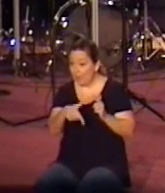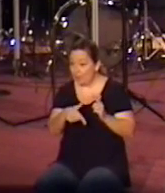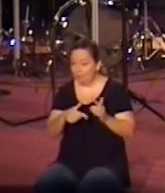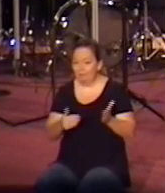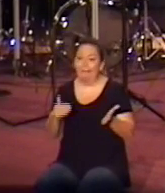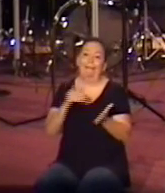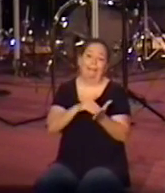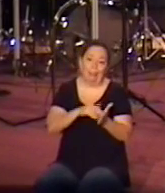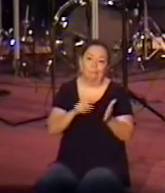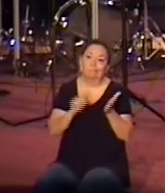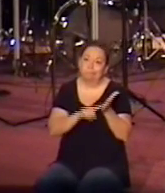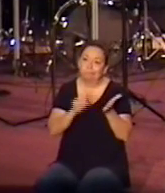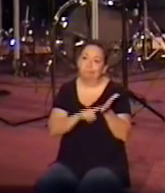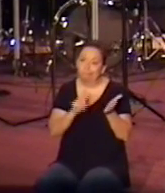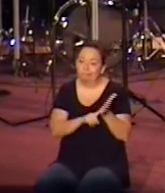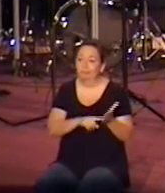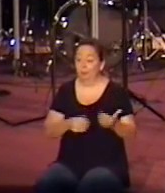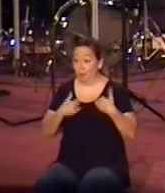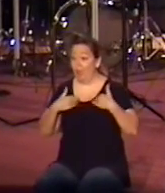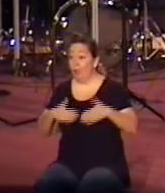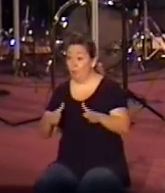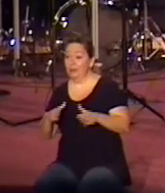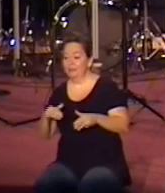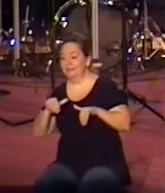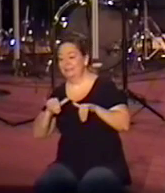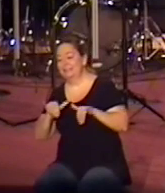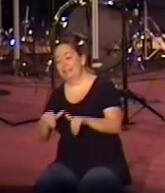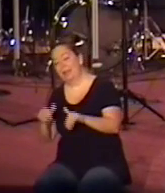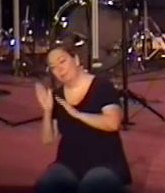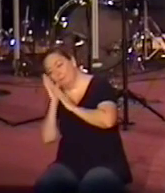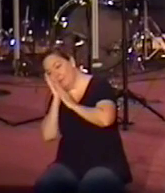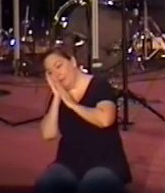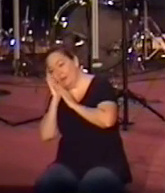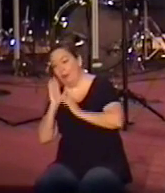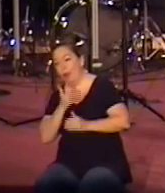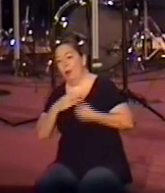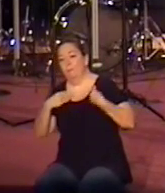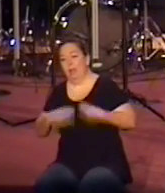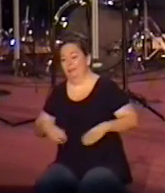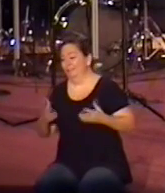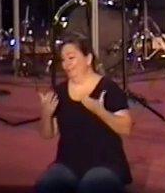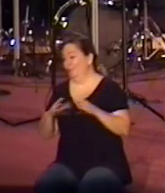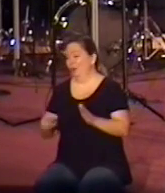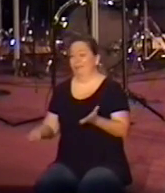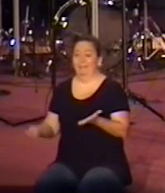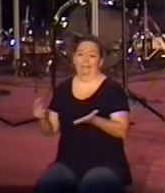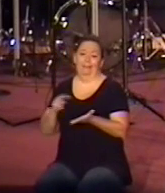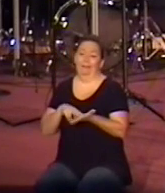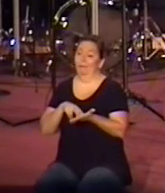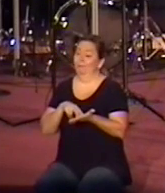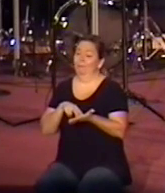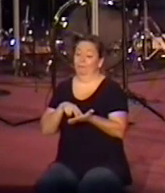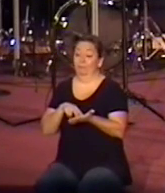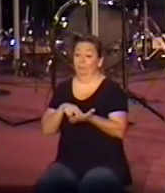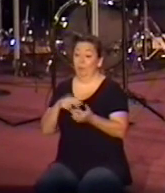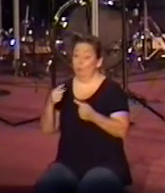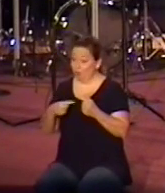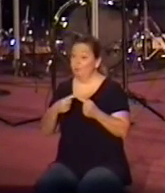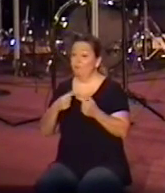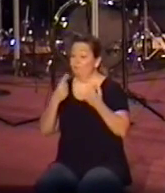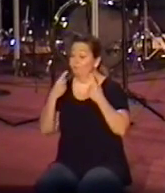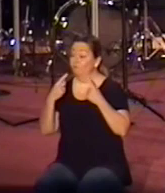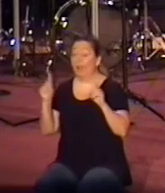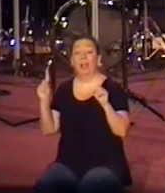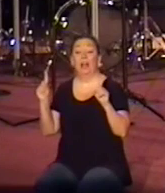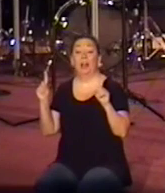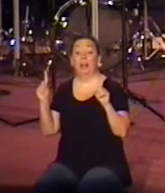again, See, we have ways to stay in bed, don't we? But see, our bodies, they don't want to get up. But when we do get up,